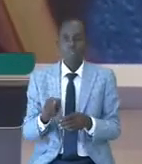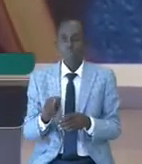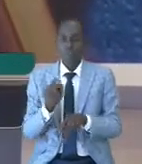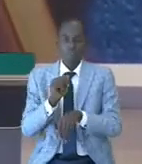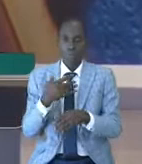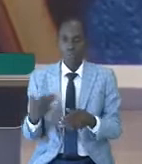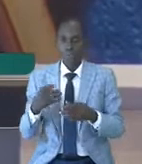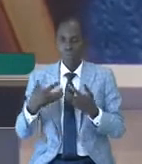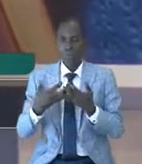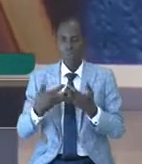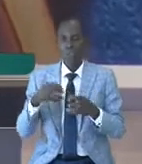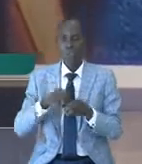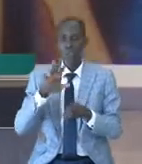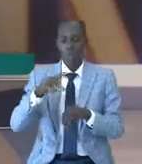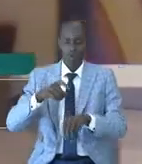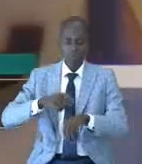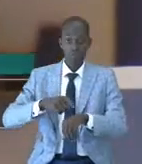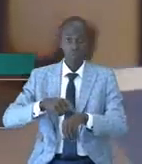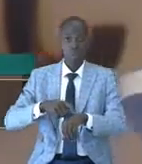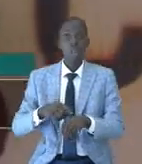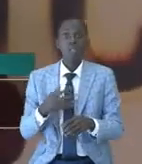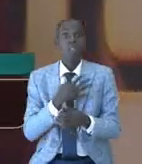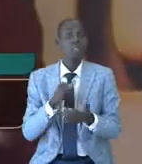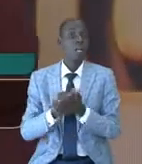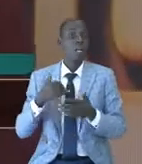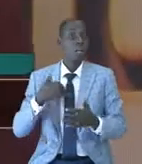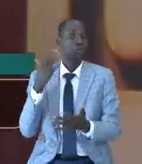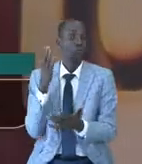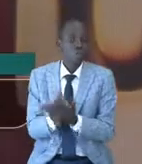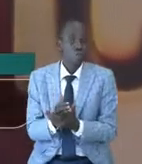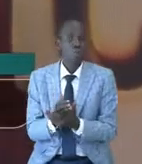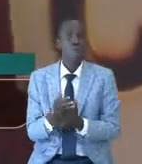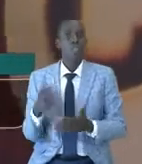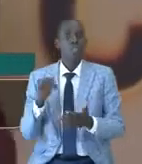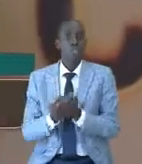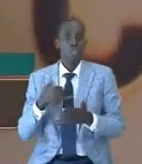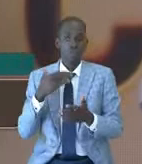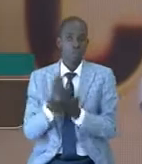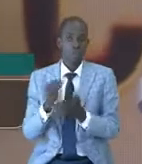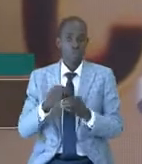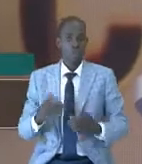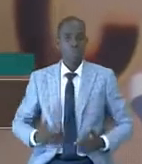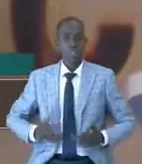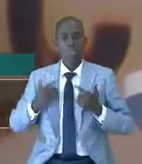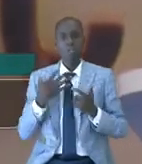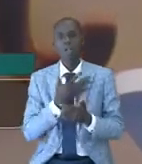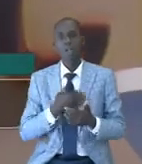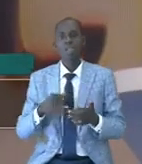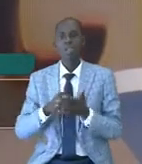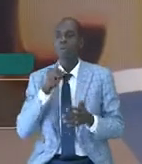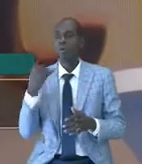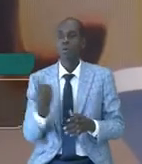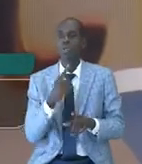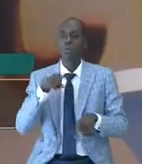has stopped moving, and the wheel of life that has stopped in your life, and it's like always retrogressing,